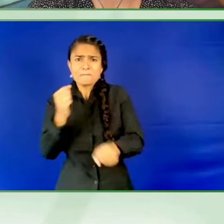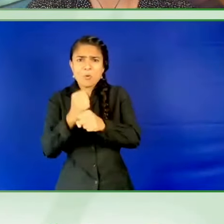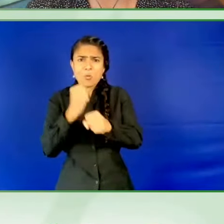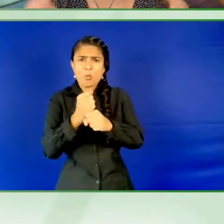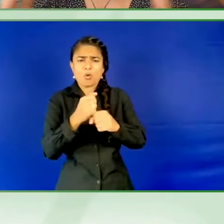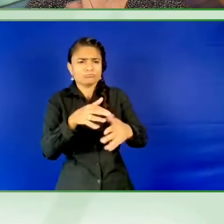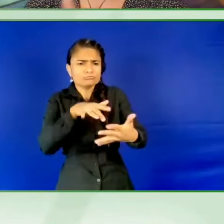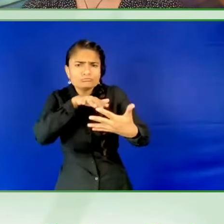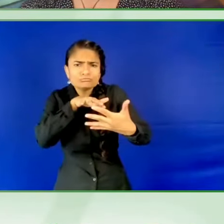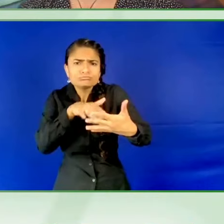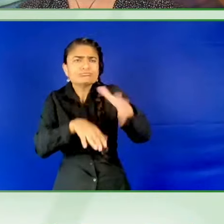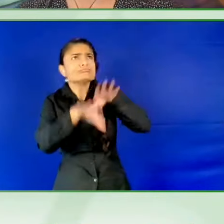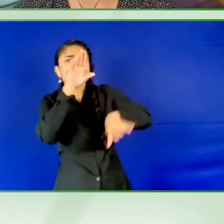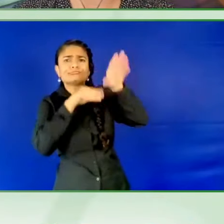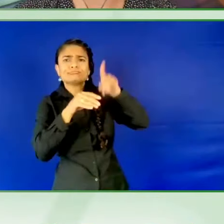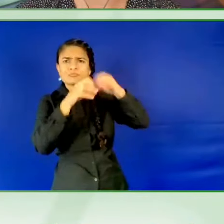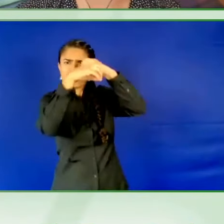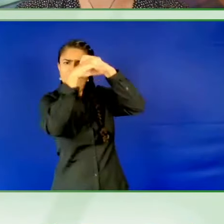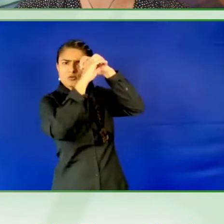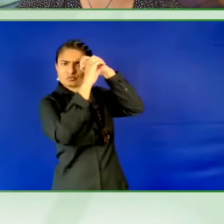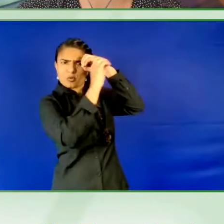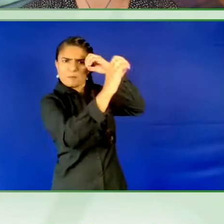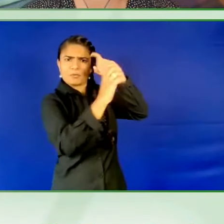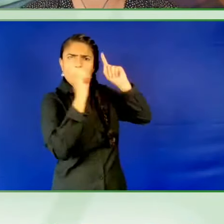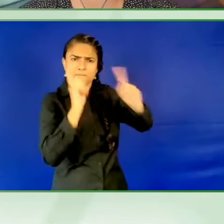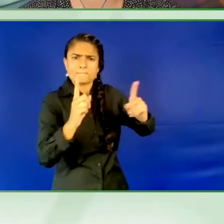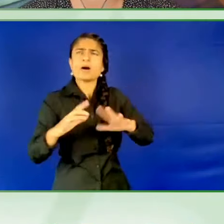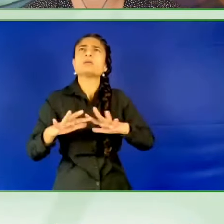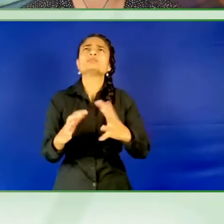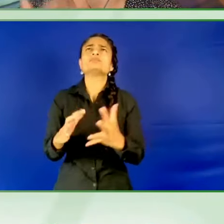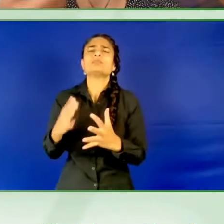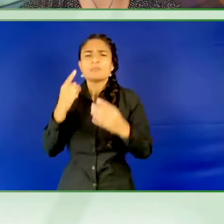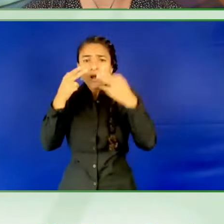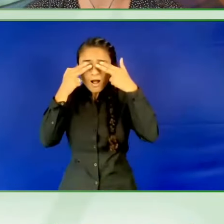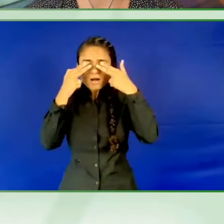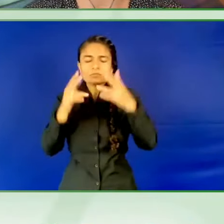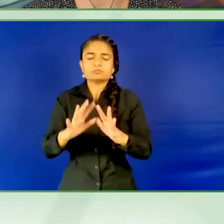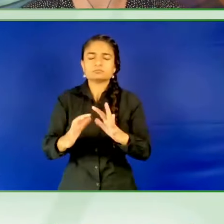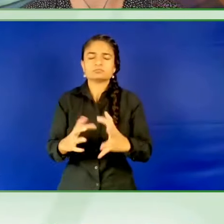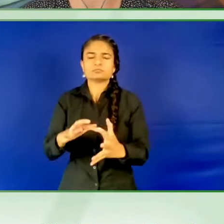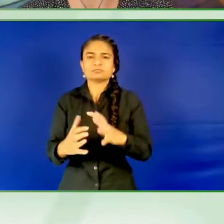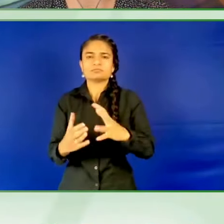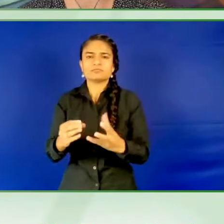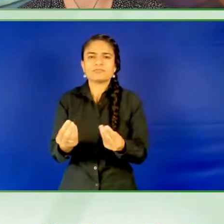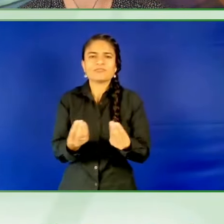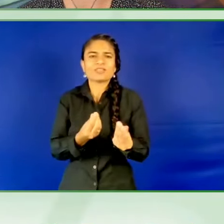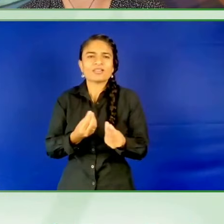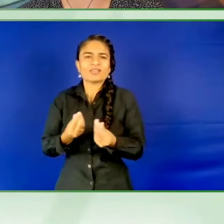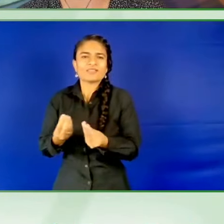see is very powerful as a tool in teaching astronomy.